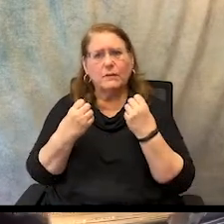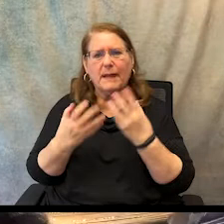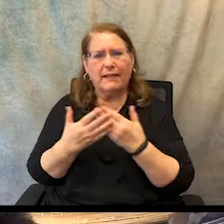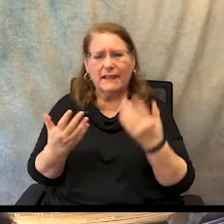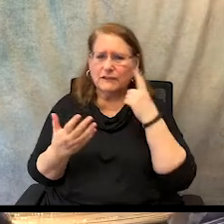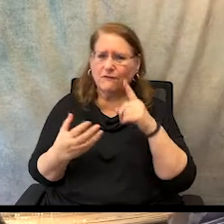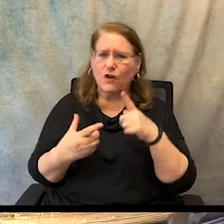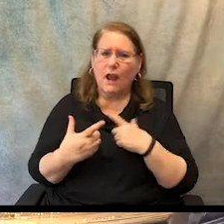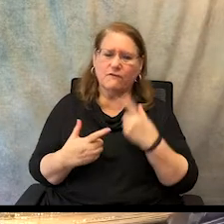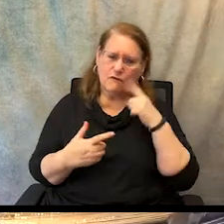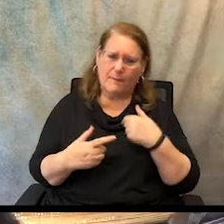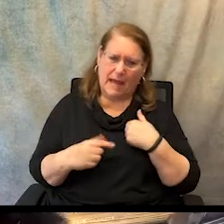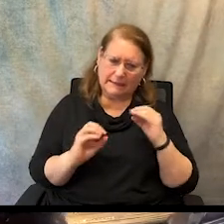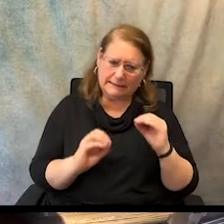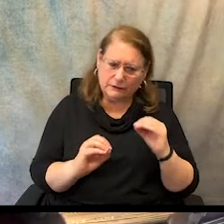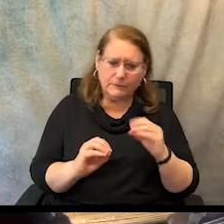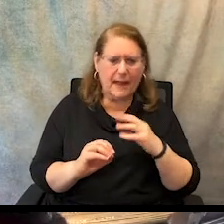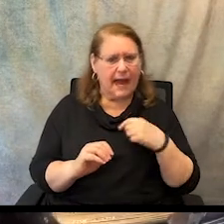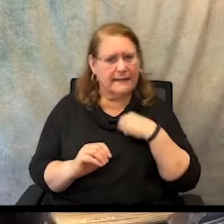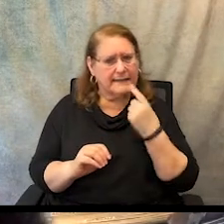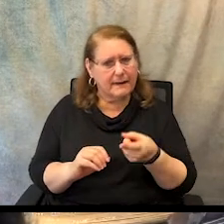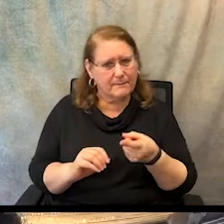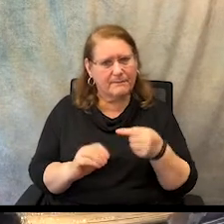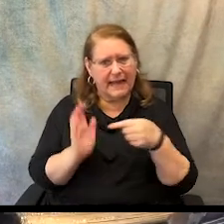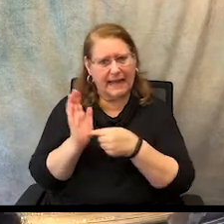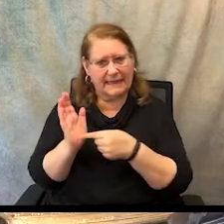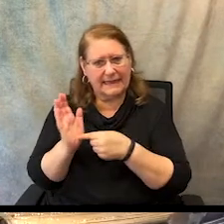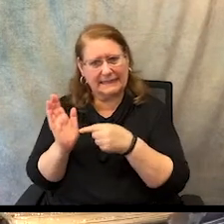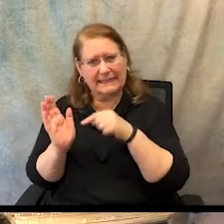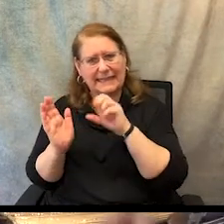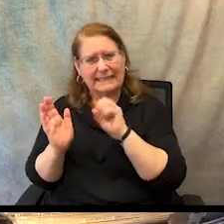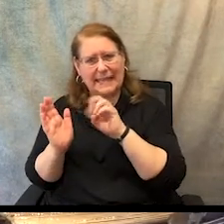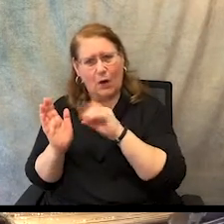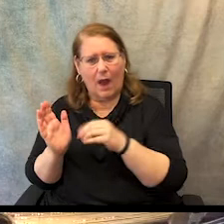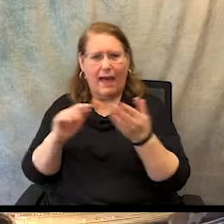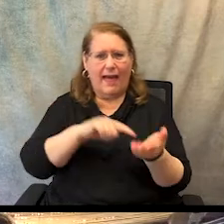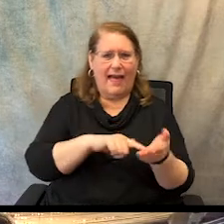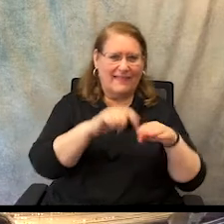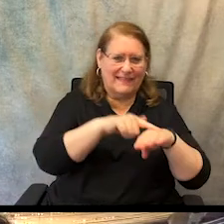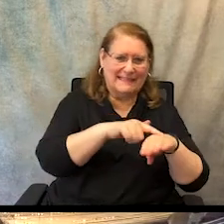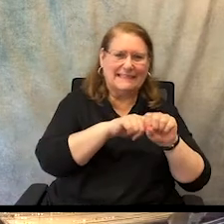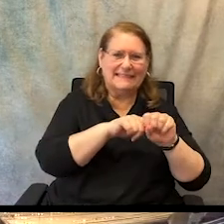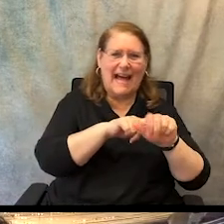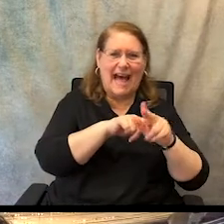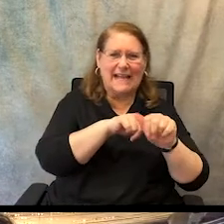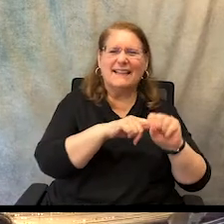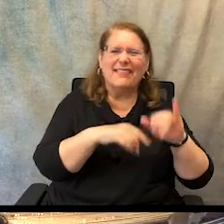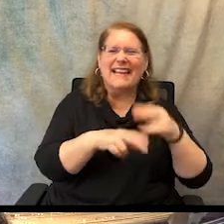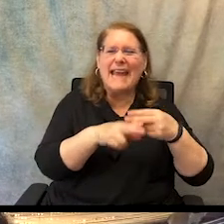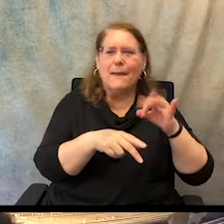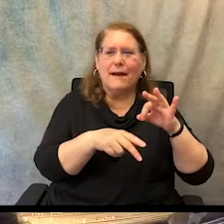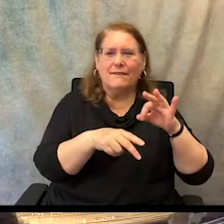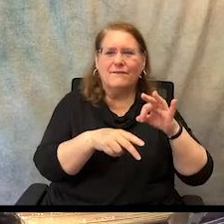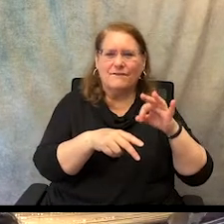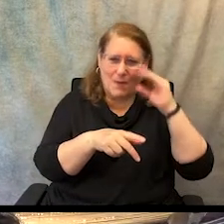to life, you know. And for me, I teach him, and I said to him, this is Sero, and this is Sarhat, his name, you know. And